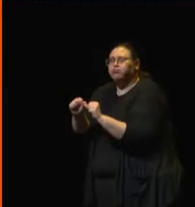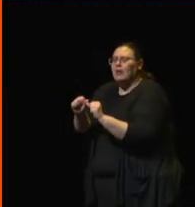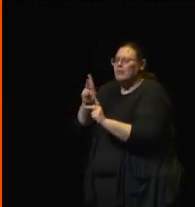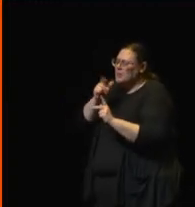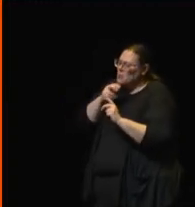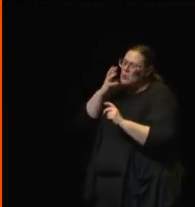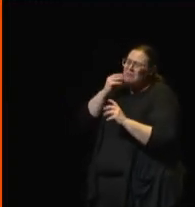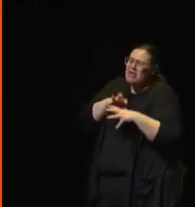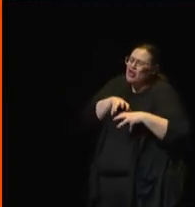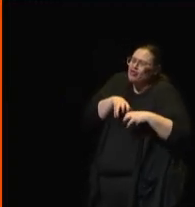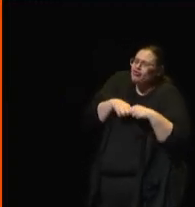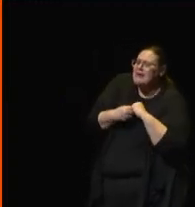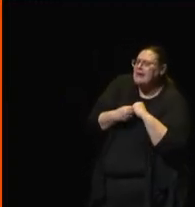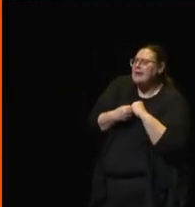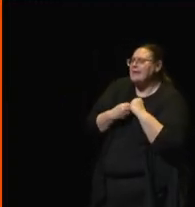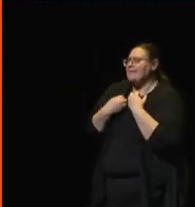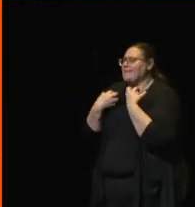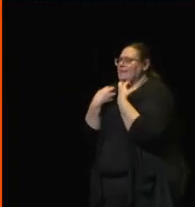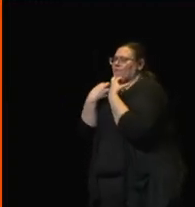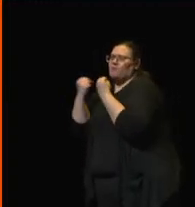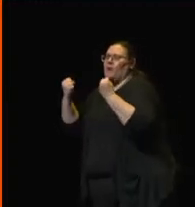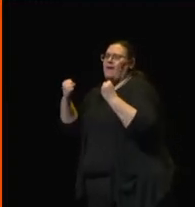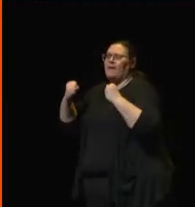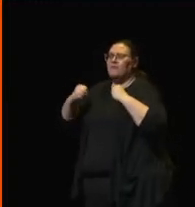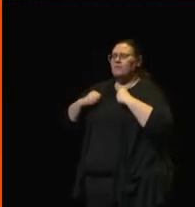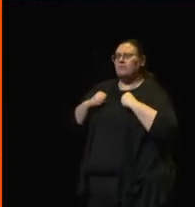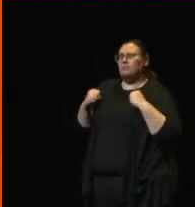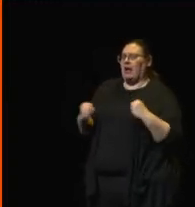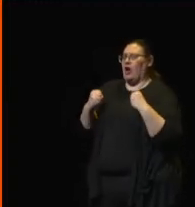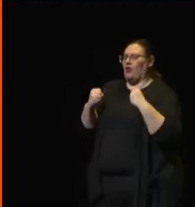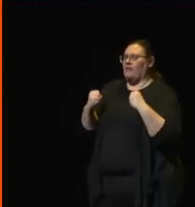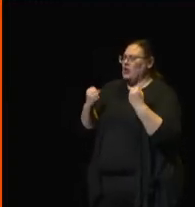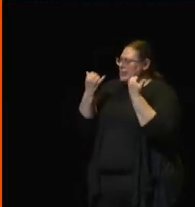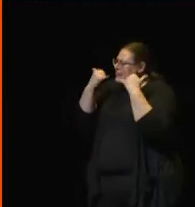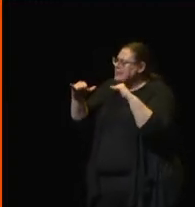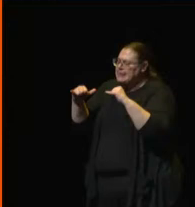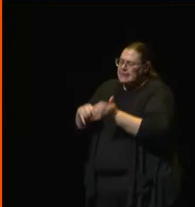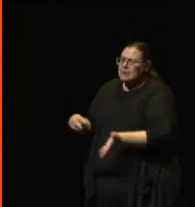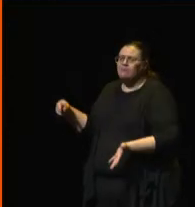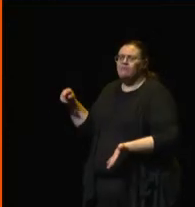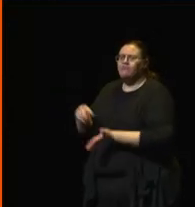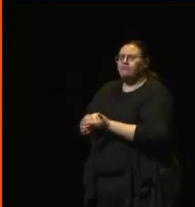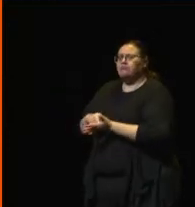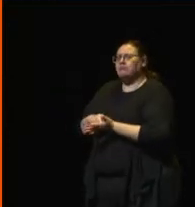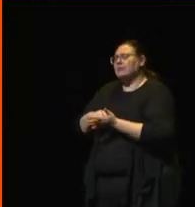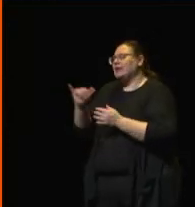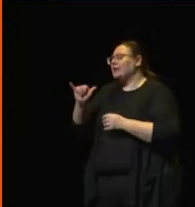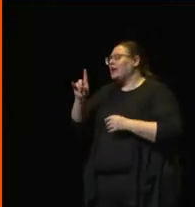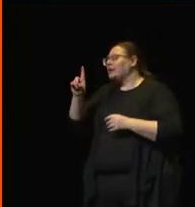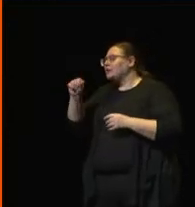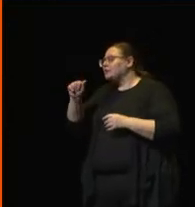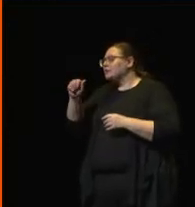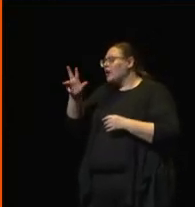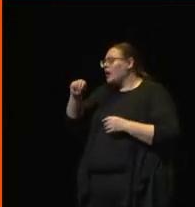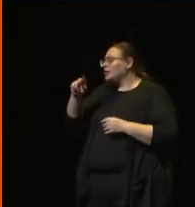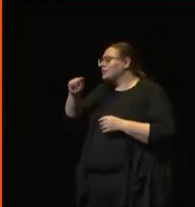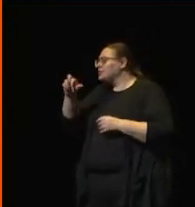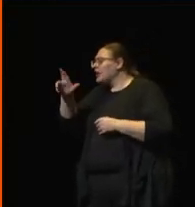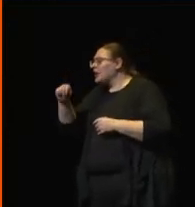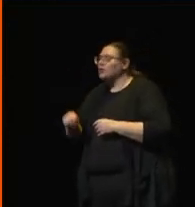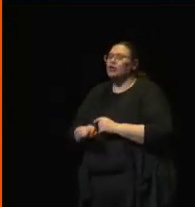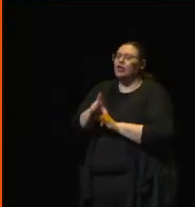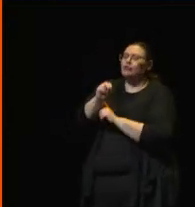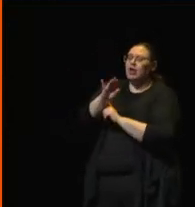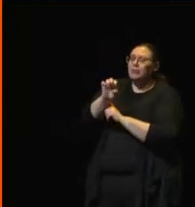grieving and brave and powerful and still here. People like Don and Taryn, Robbie and Jacob